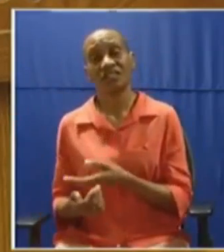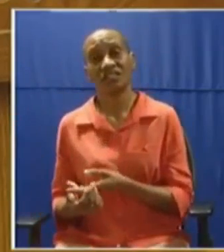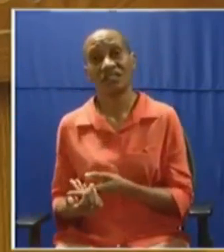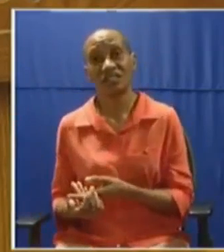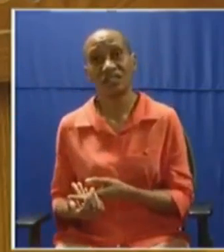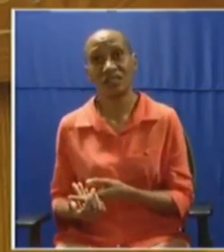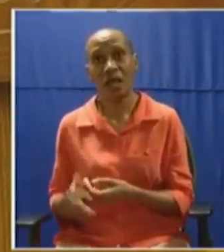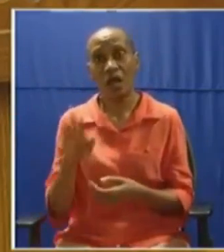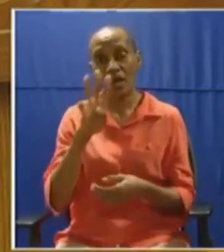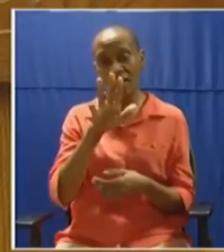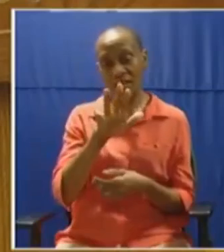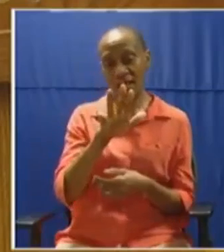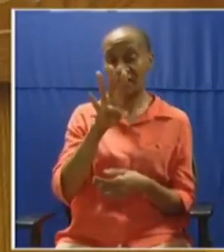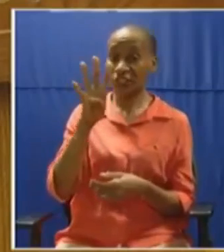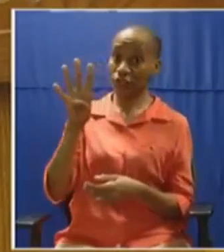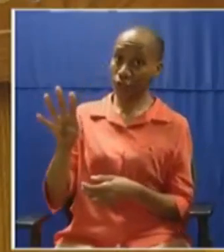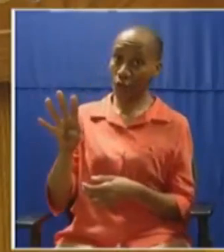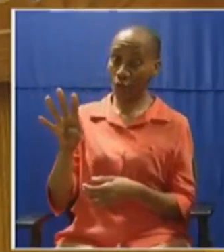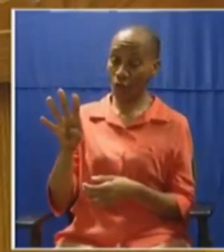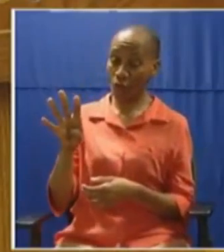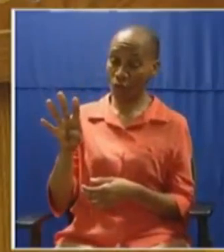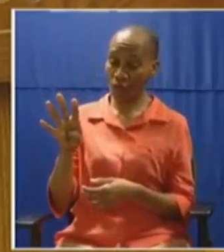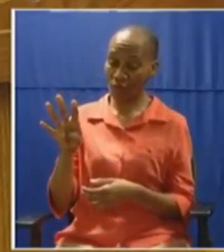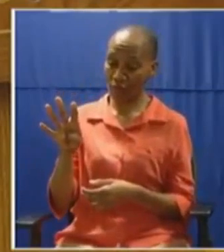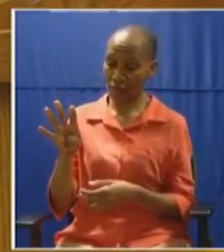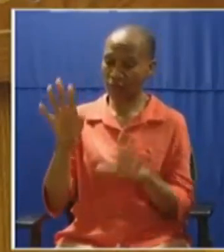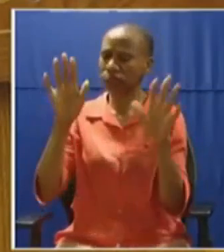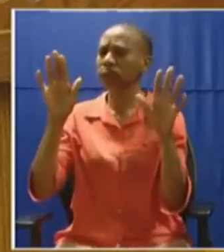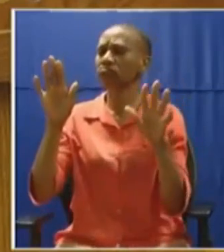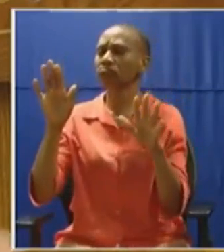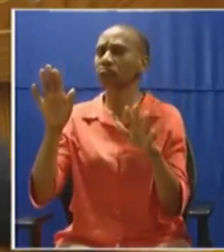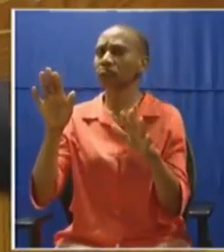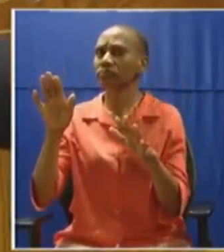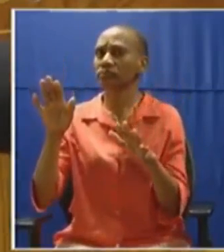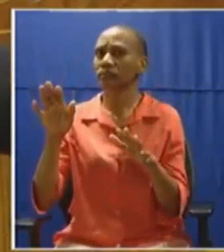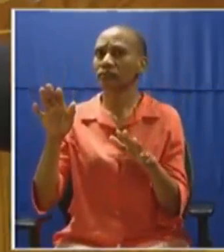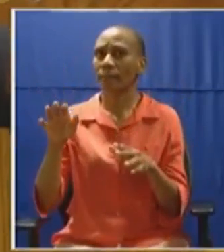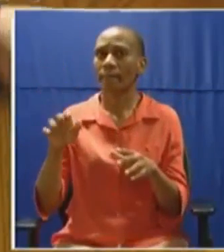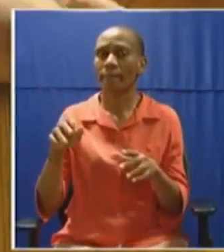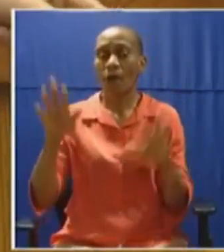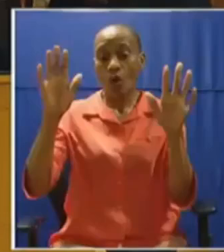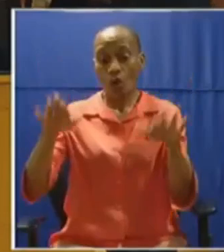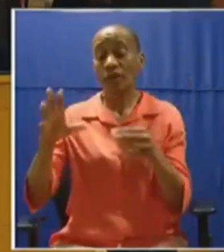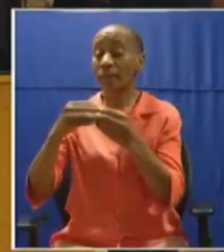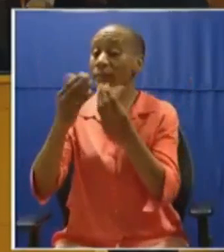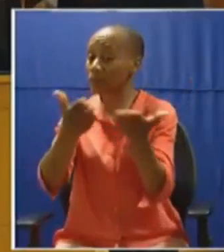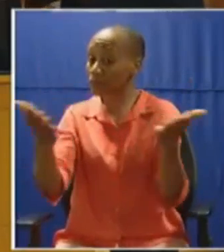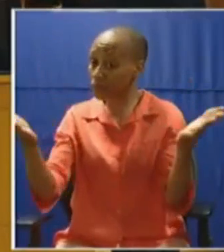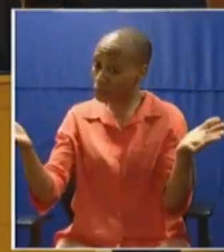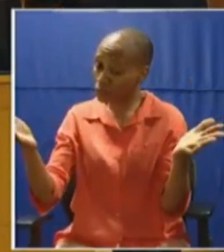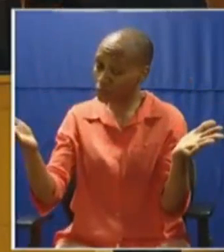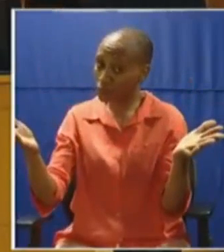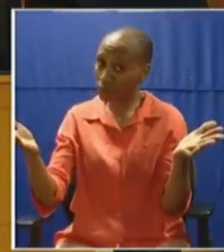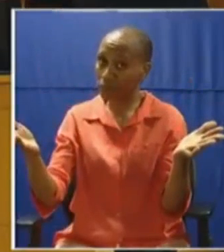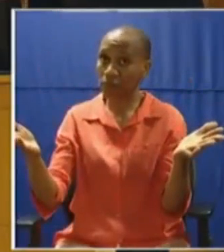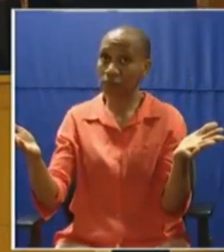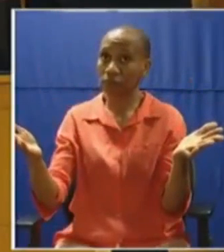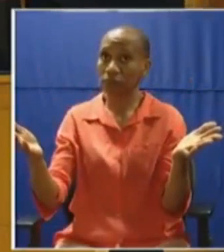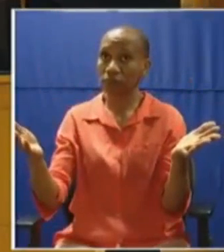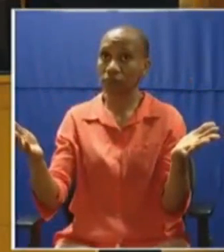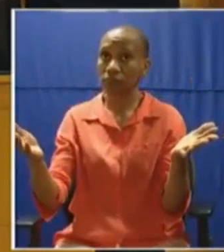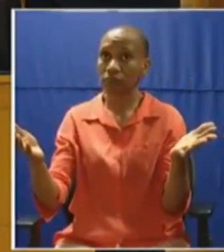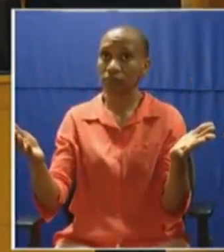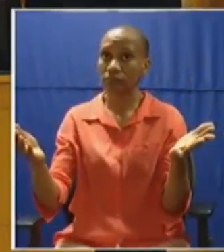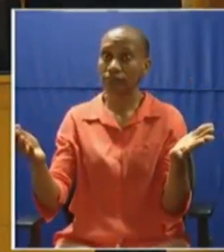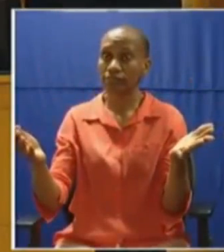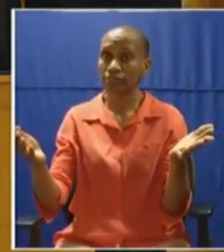Now, 94... Definitely. Order, honourable members. I don't have such a brother. Order, honourable members. I don't have Chief such a